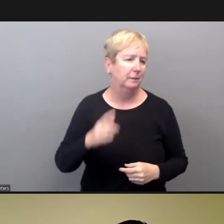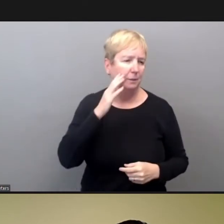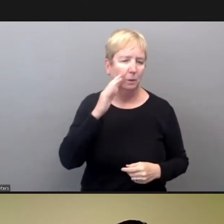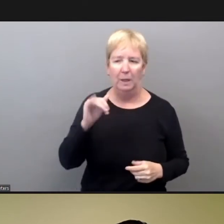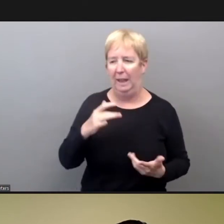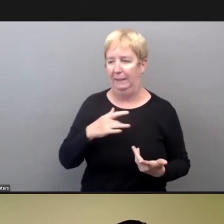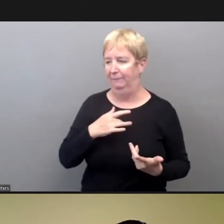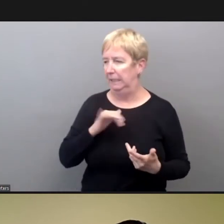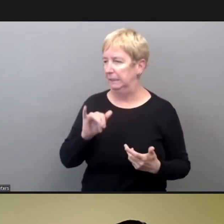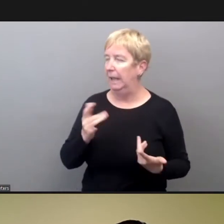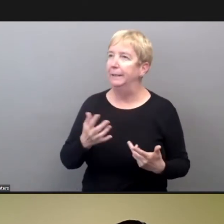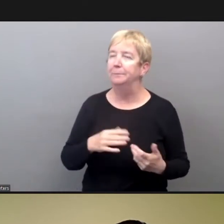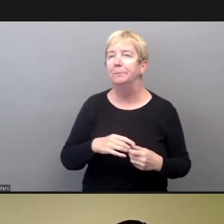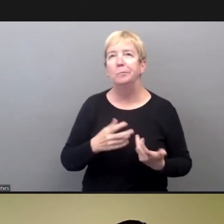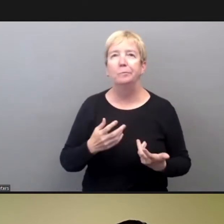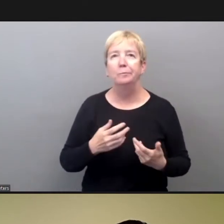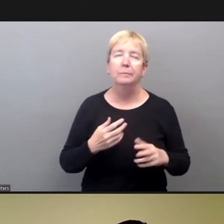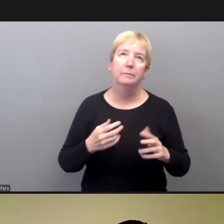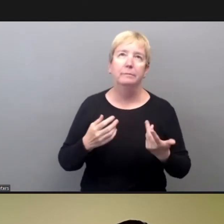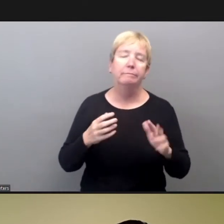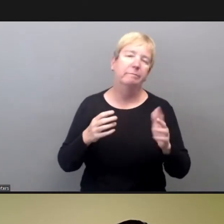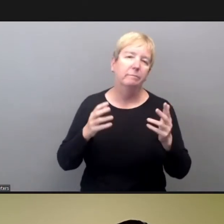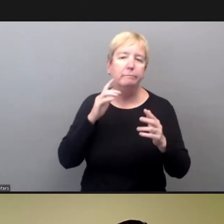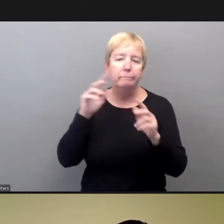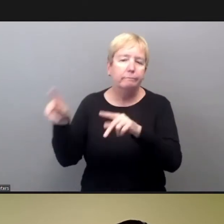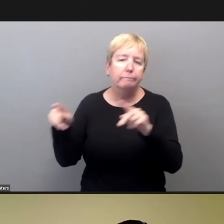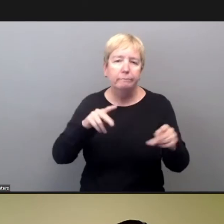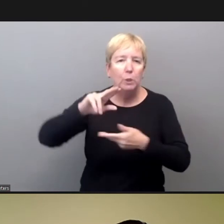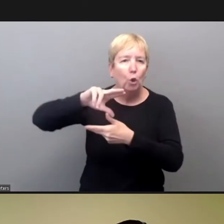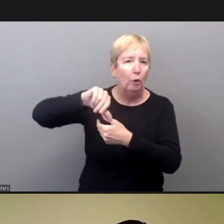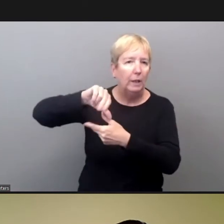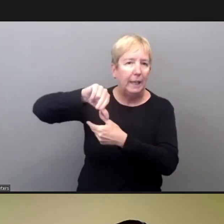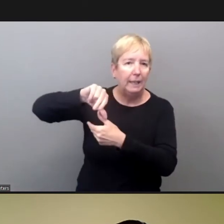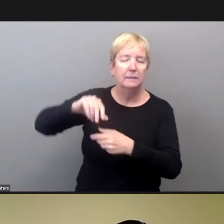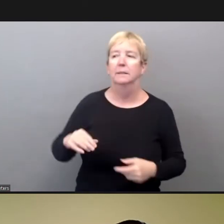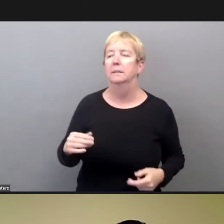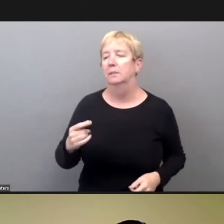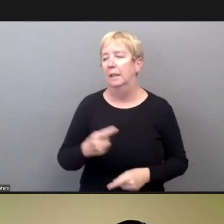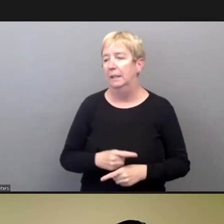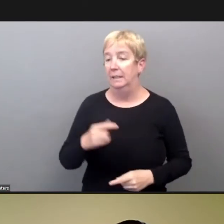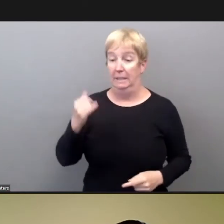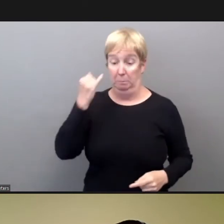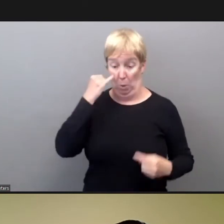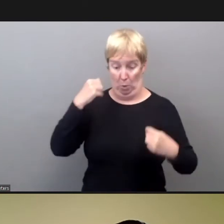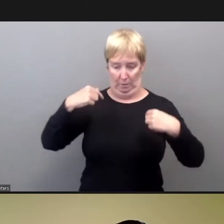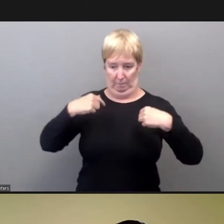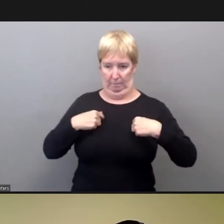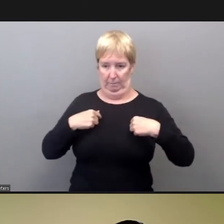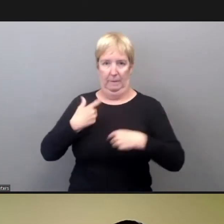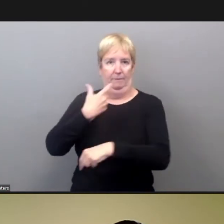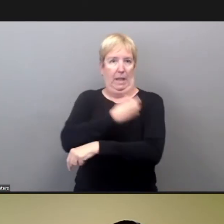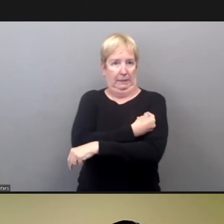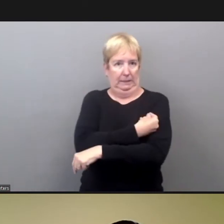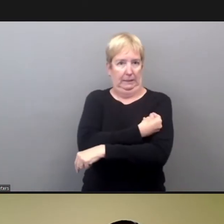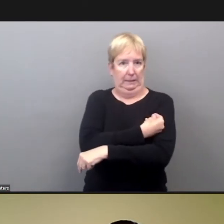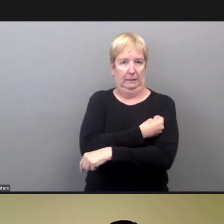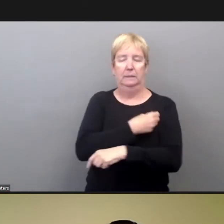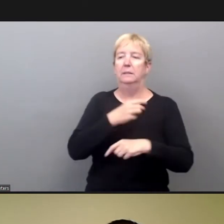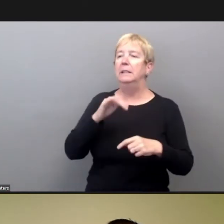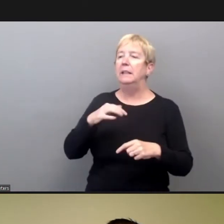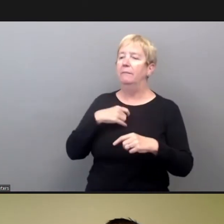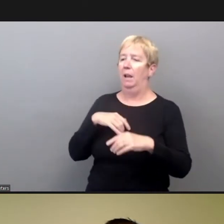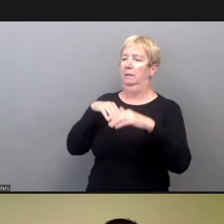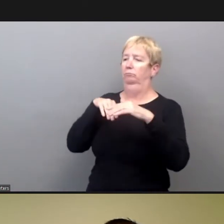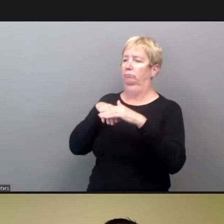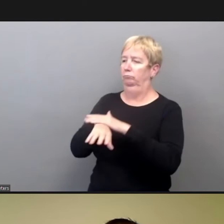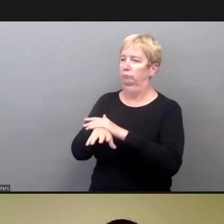hurricane kind of analogy, so that when, even if you're vaccinated and you go into a whole crowd